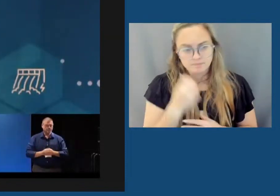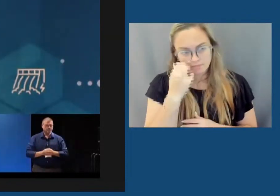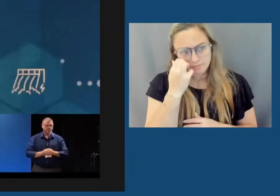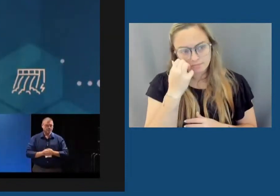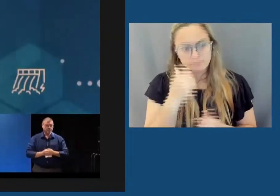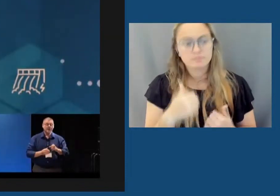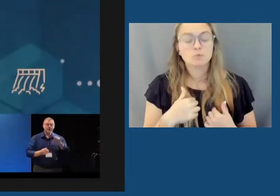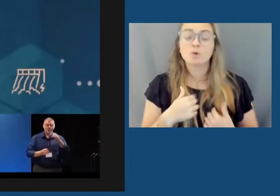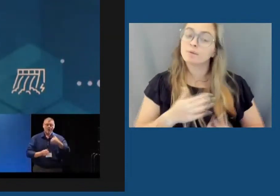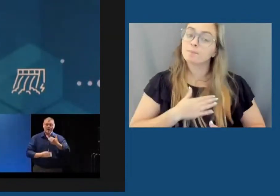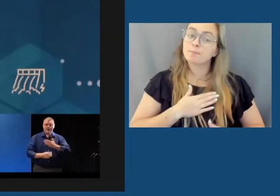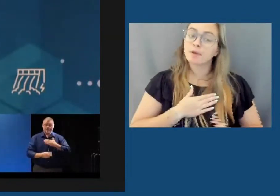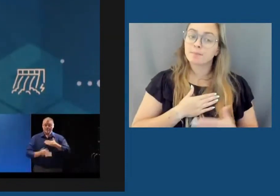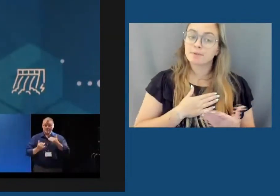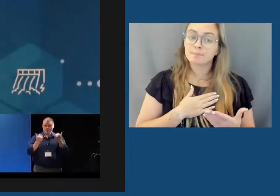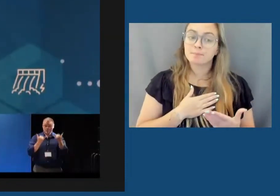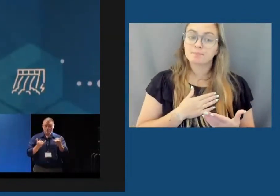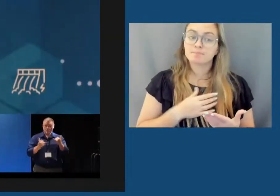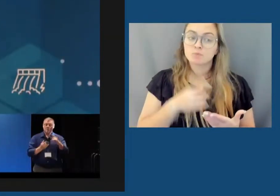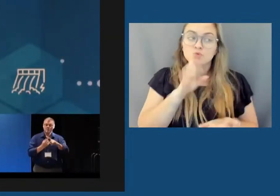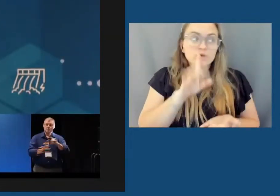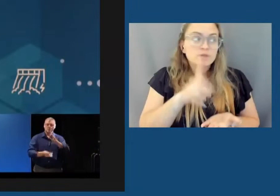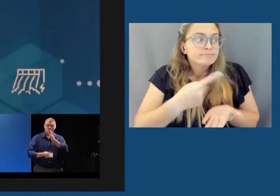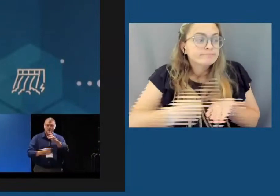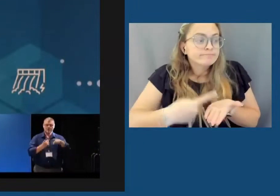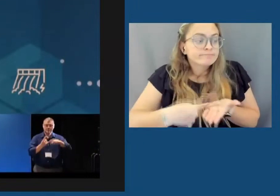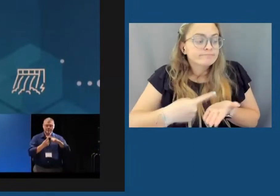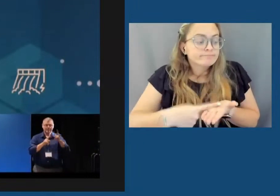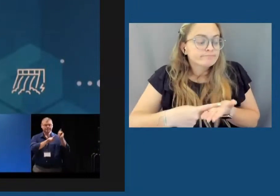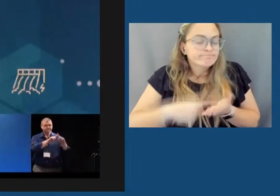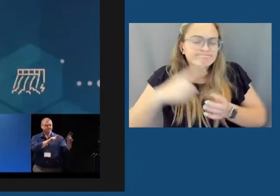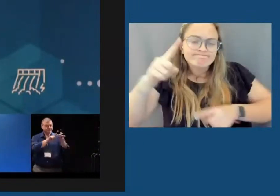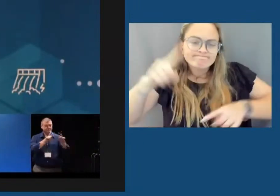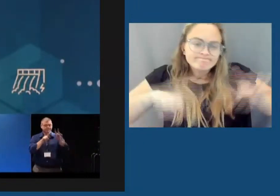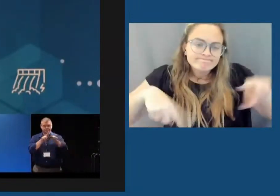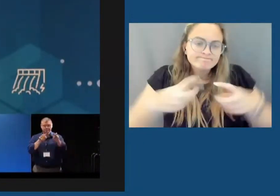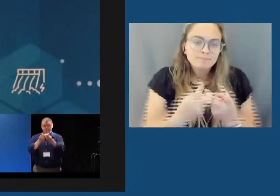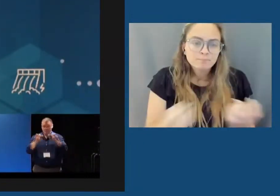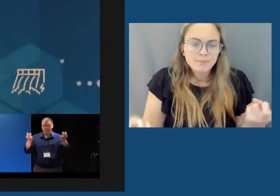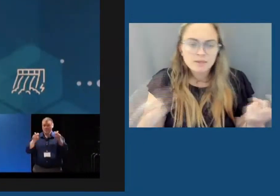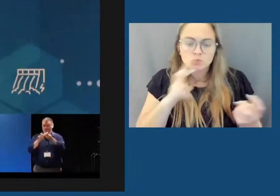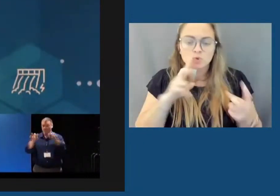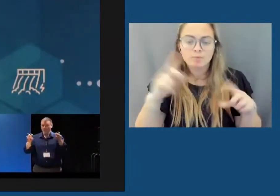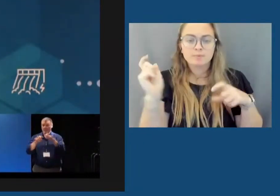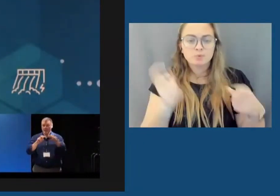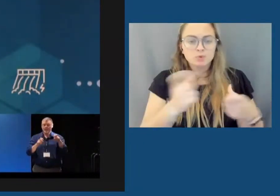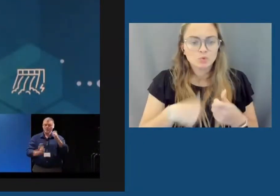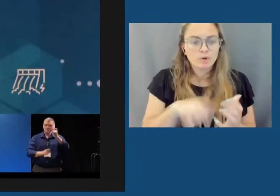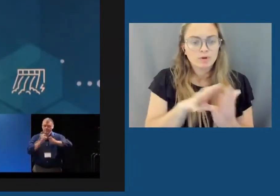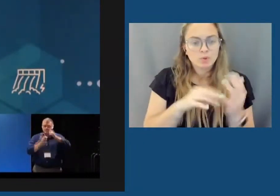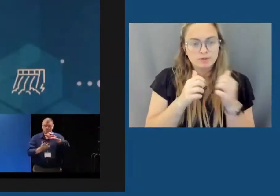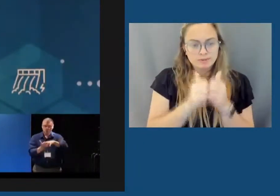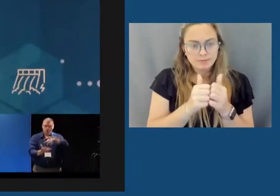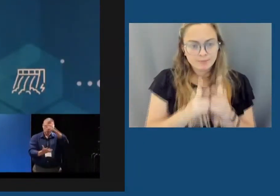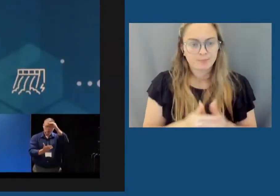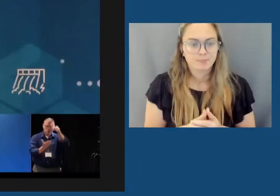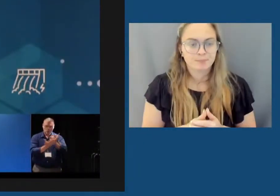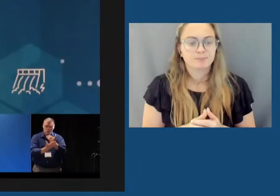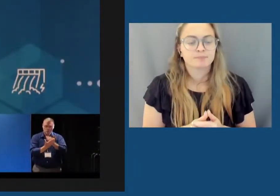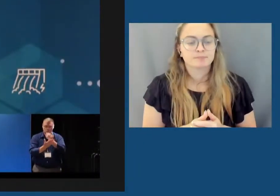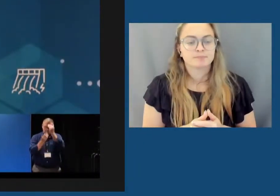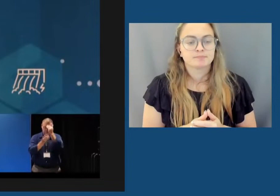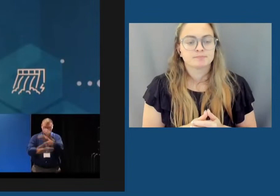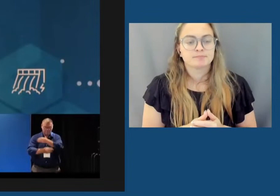am pleased today to really talk about the various panels who will be contributing to our learning together. I want to